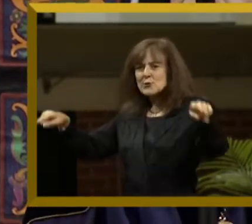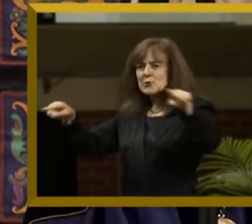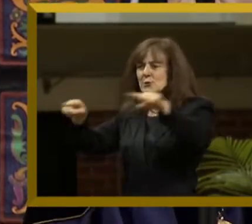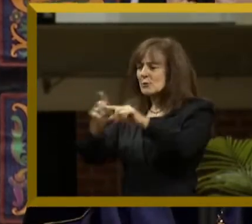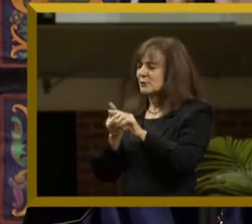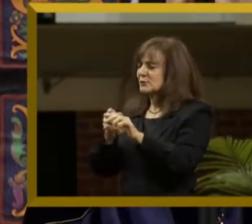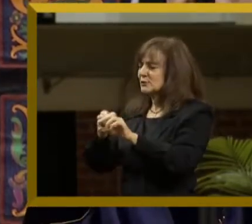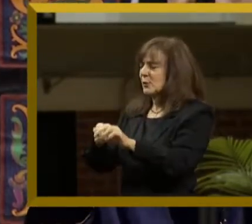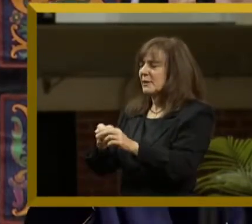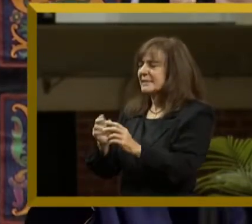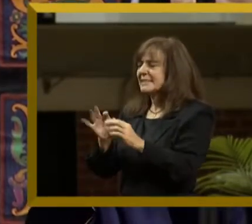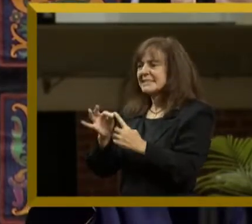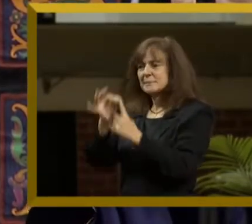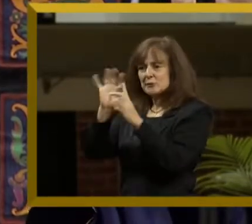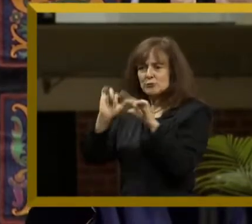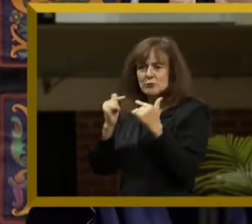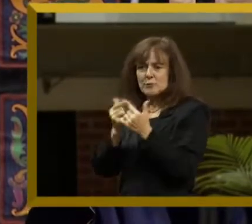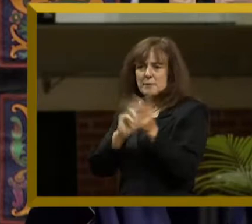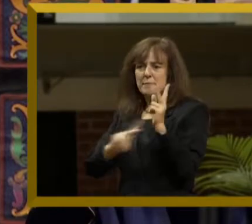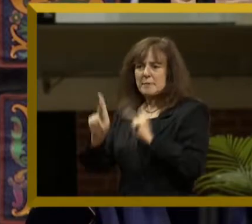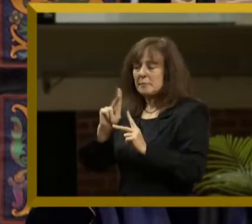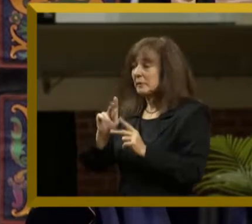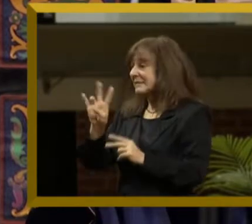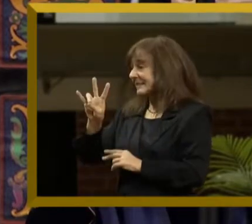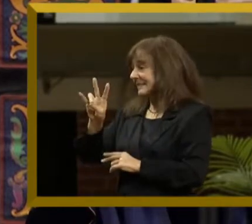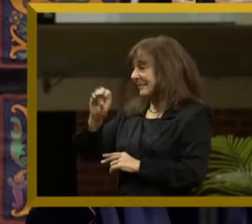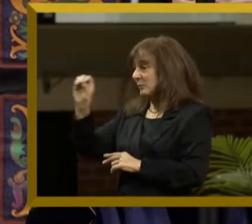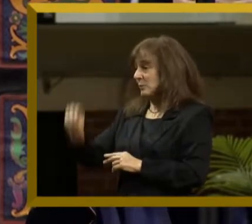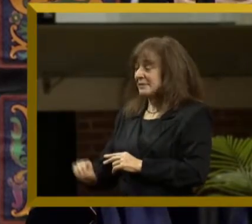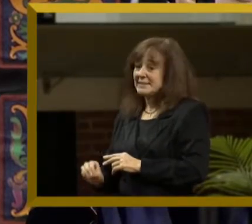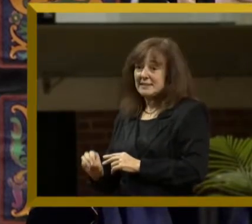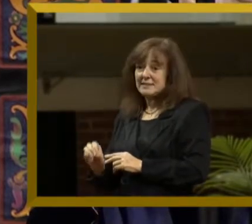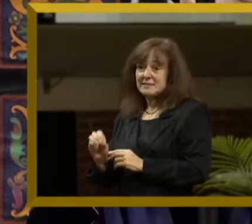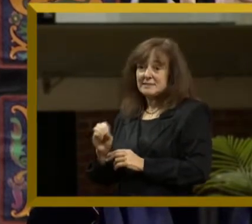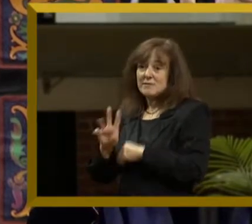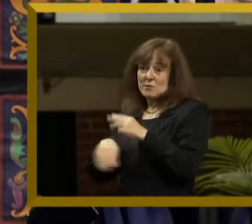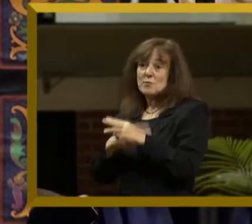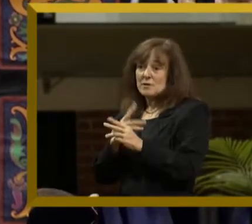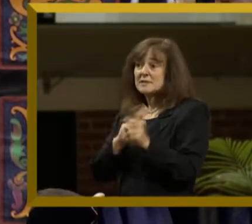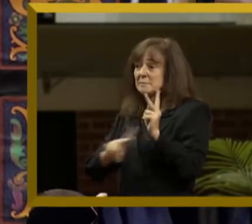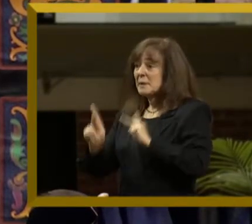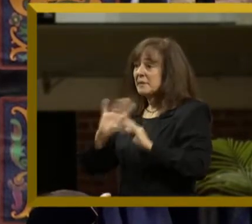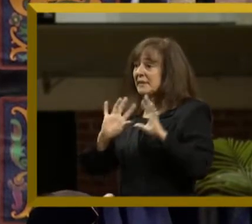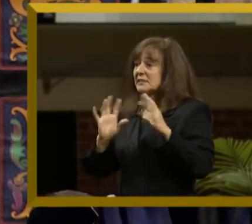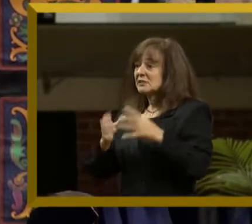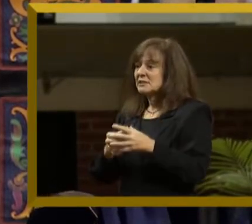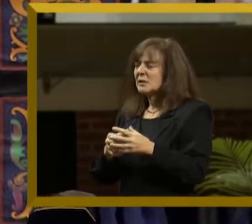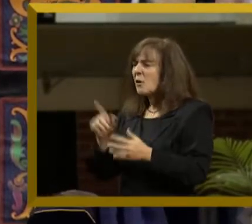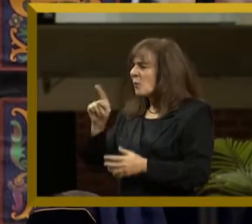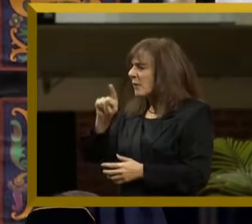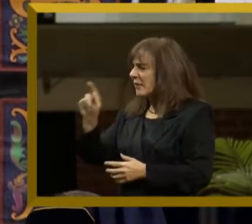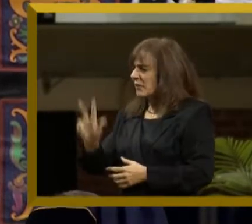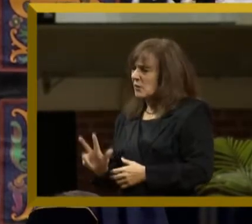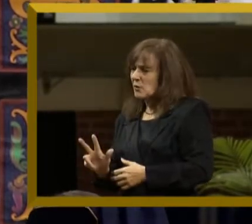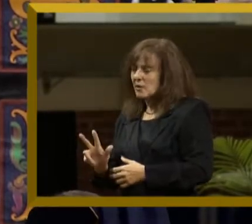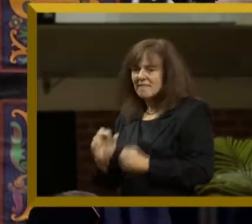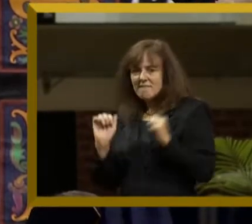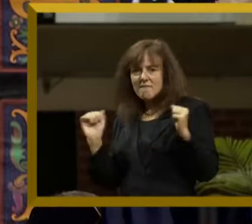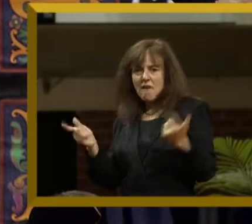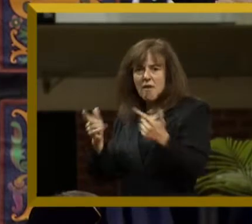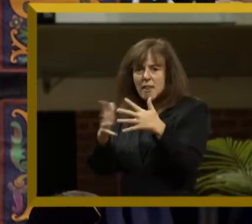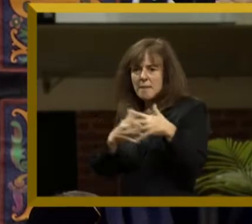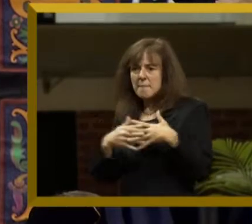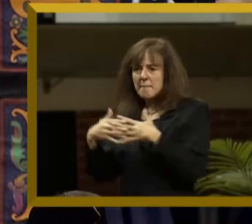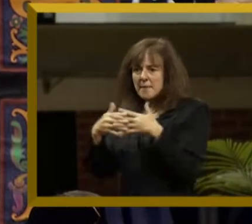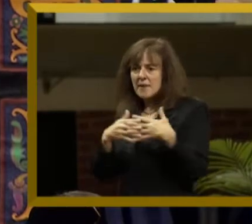will join a select group of only about 7% of the world's population, only about one-third of all Americans who had